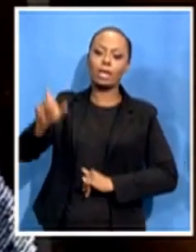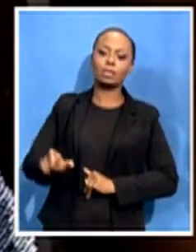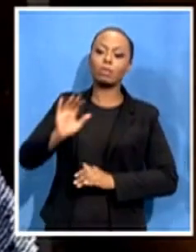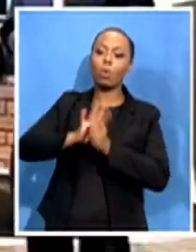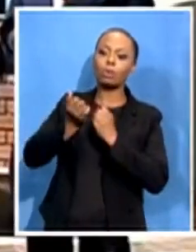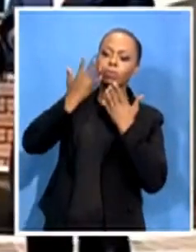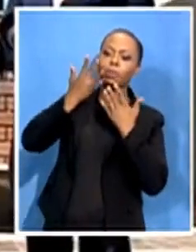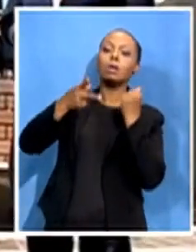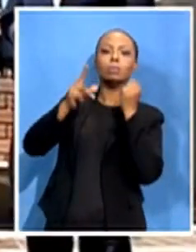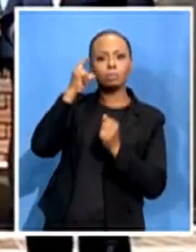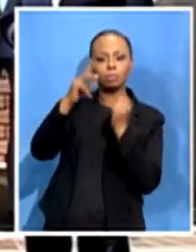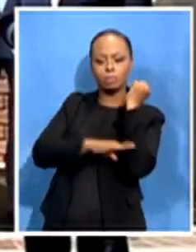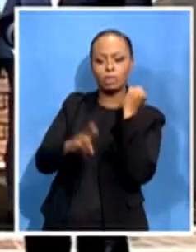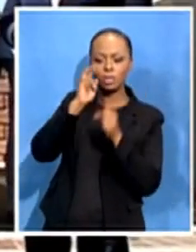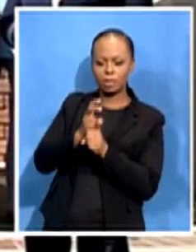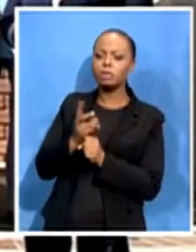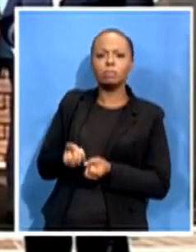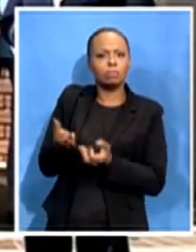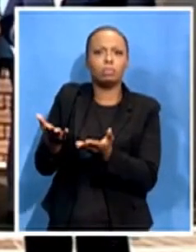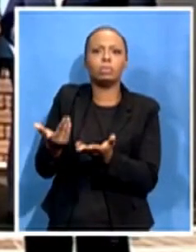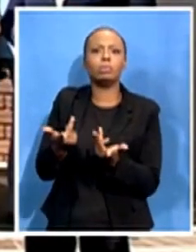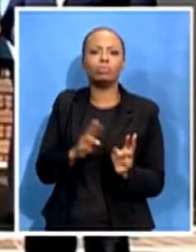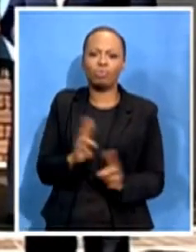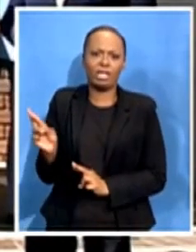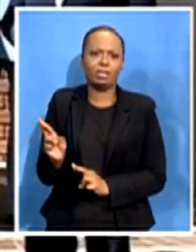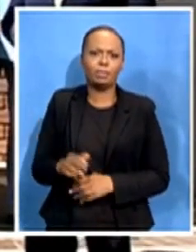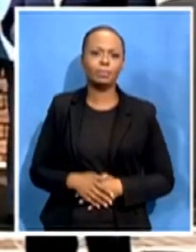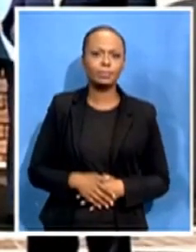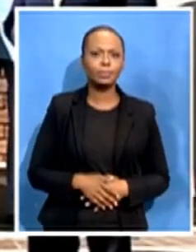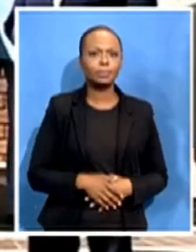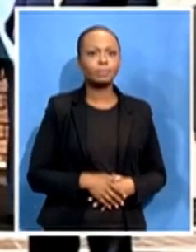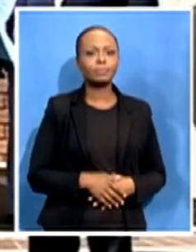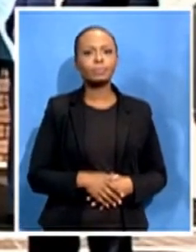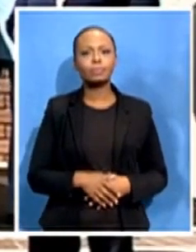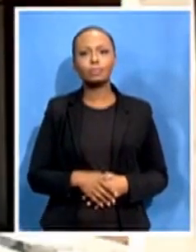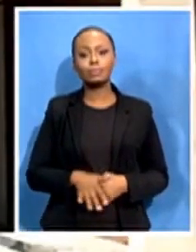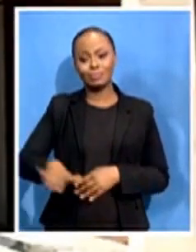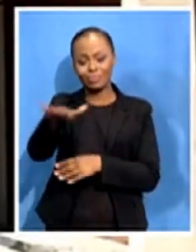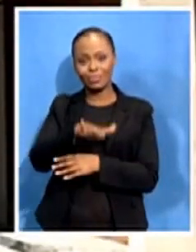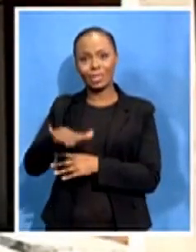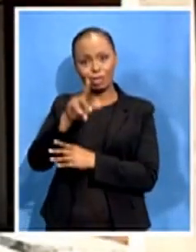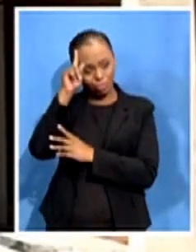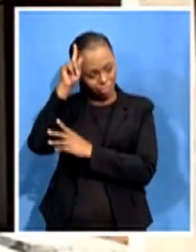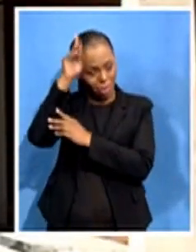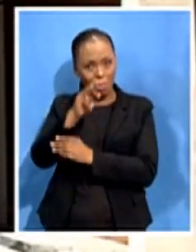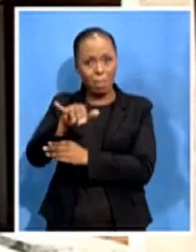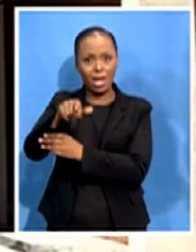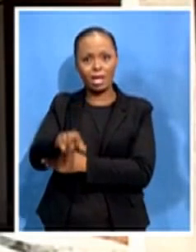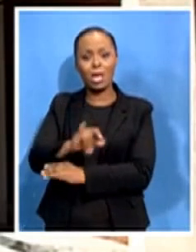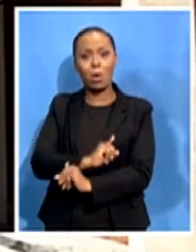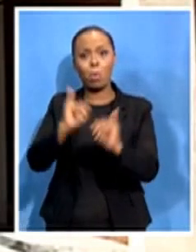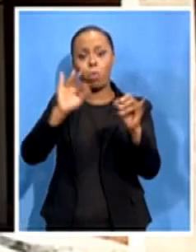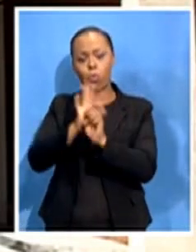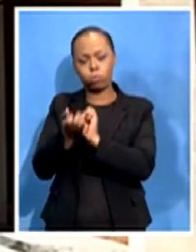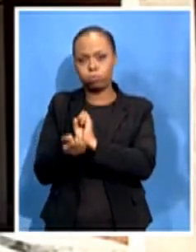hospital, it's not true. Although the metro is the hotspot, there's also concern about the rest of the province. Eastern Cape accounts